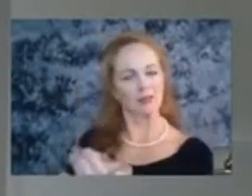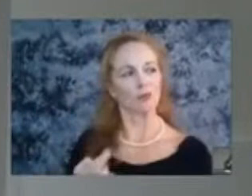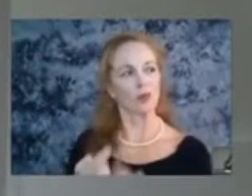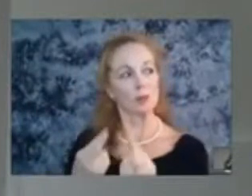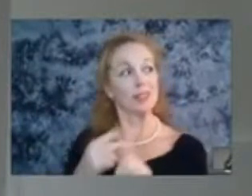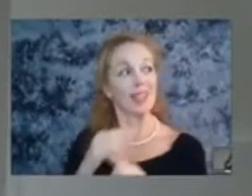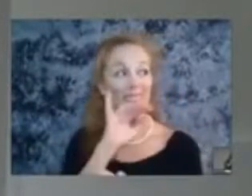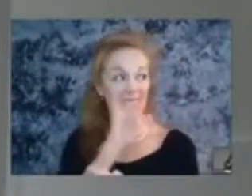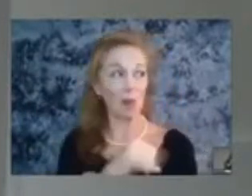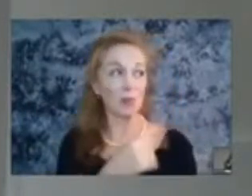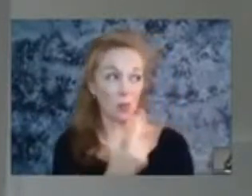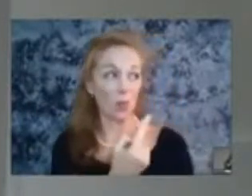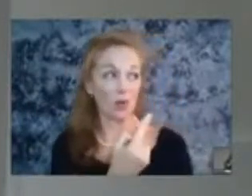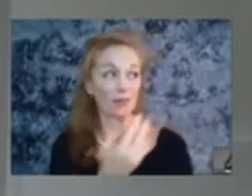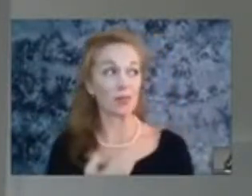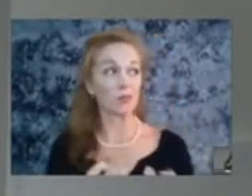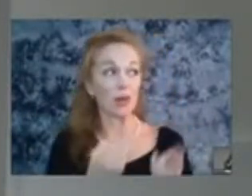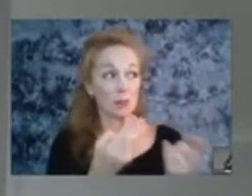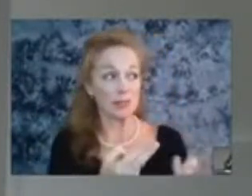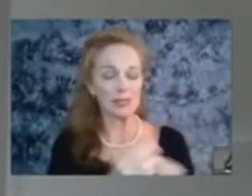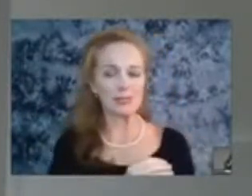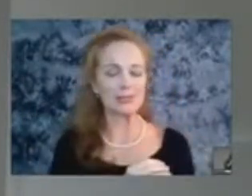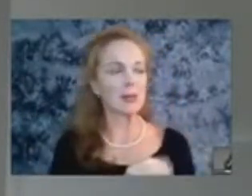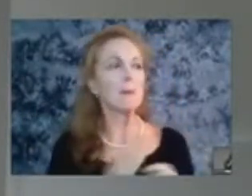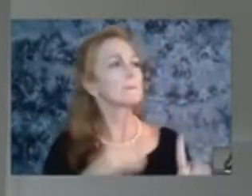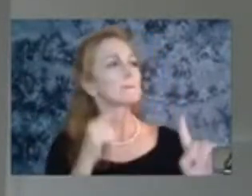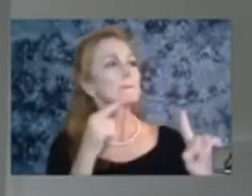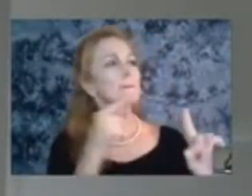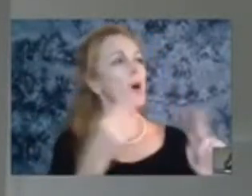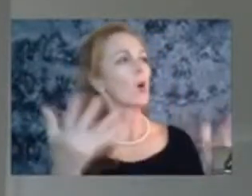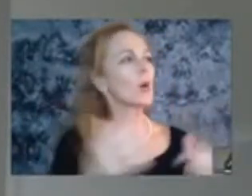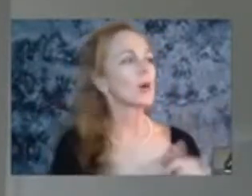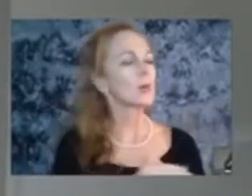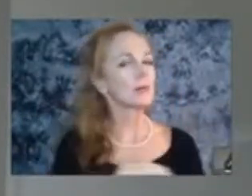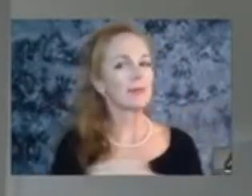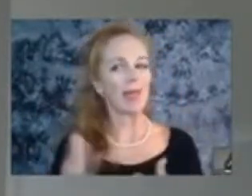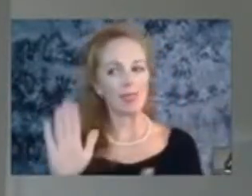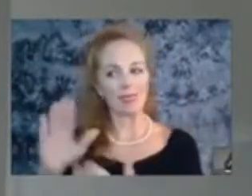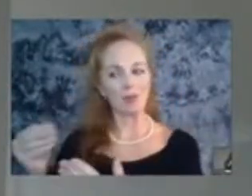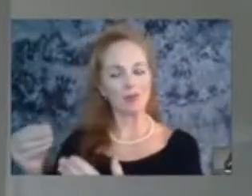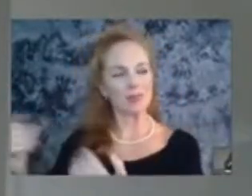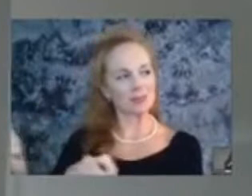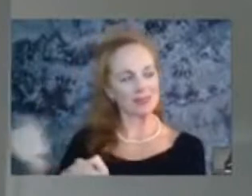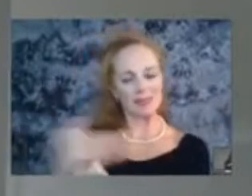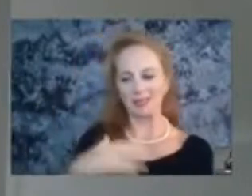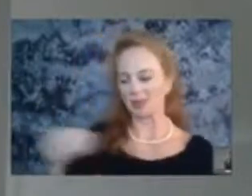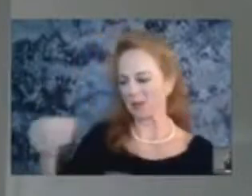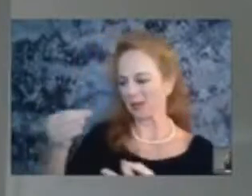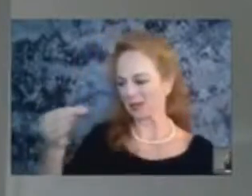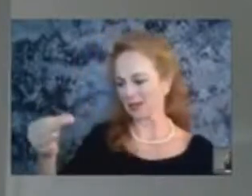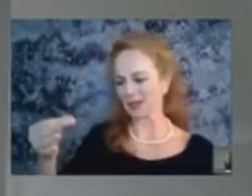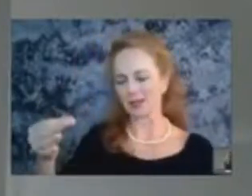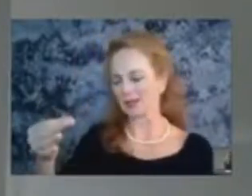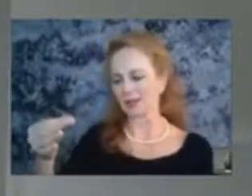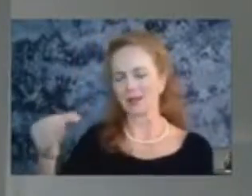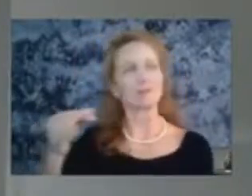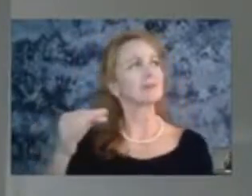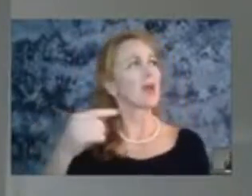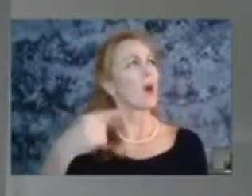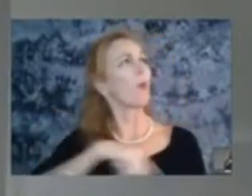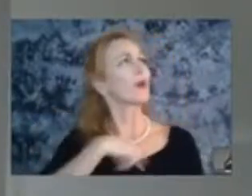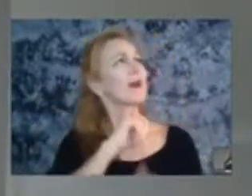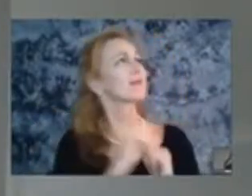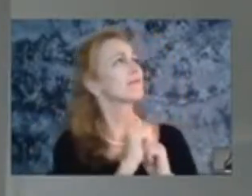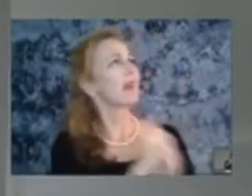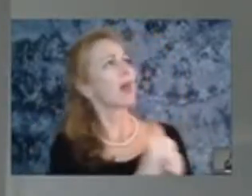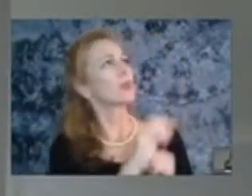really getting at is, it was sent to me in the question form of, we're not following CDC guidelines,